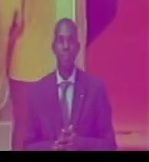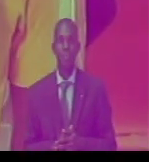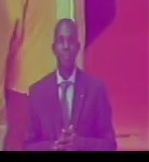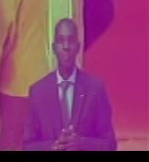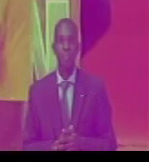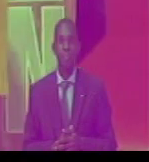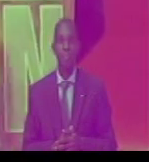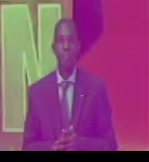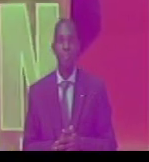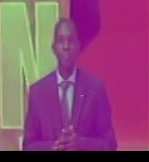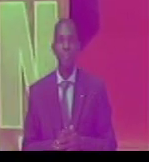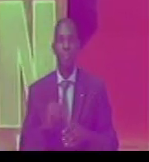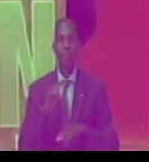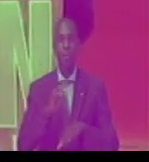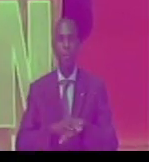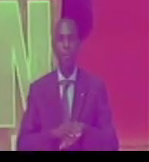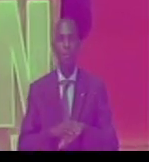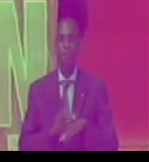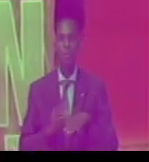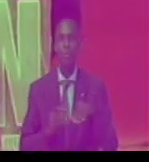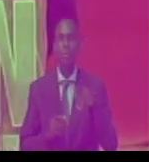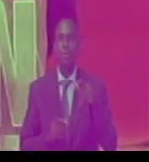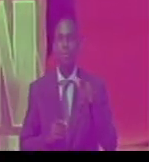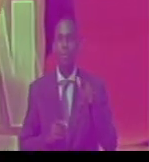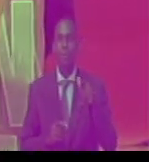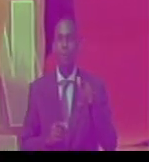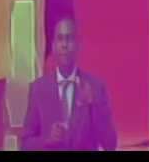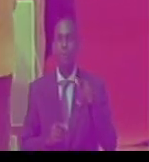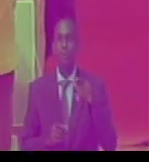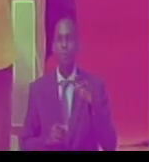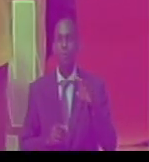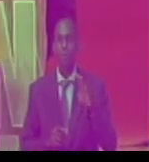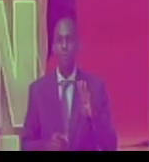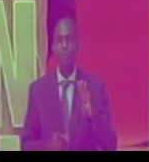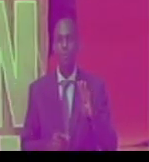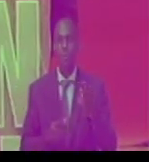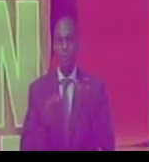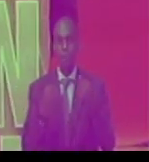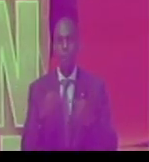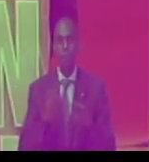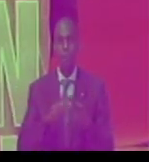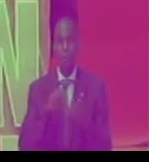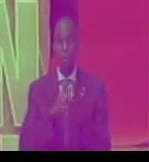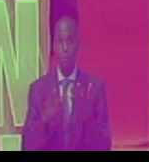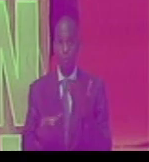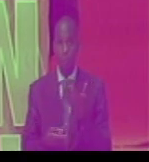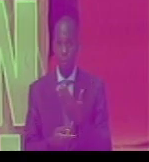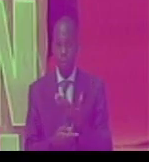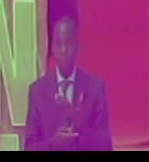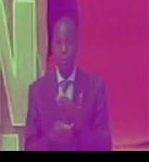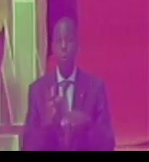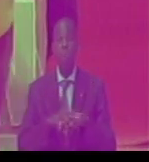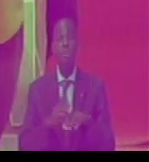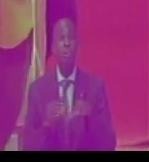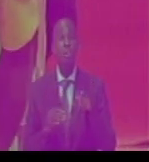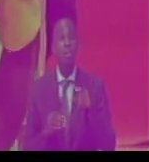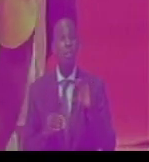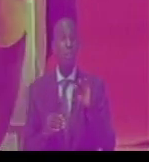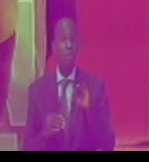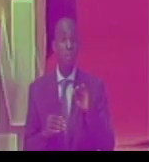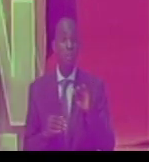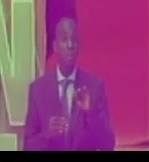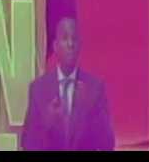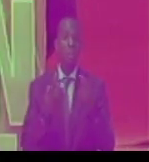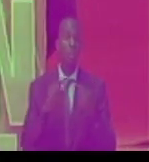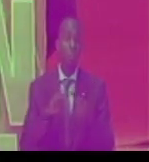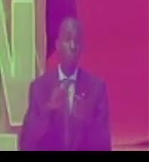My name's Augustine Osagie Roland. On the 24th, I came to the solution ground with